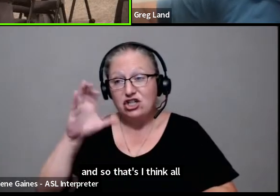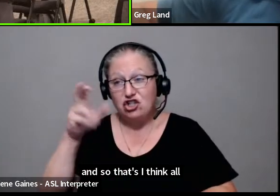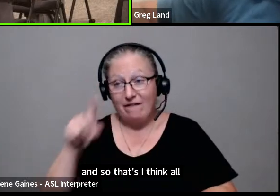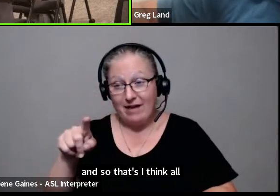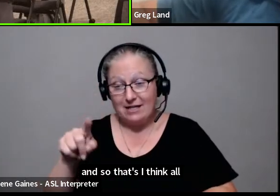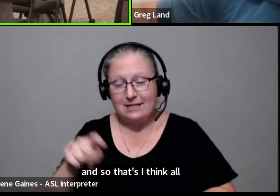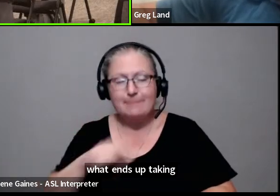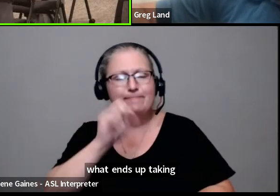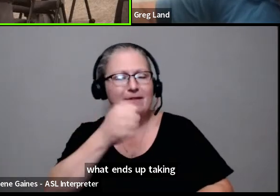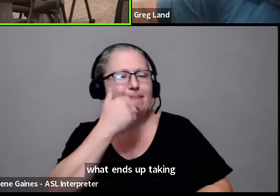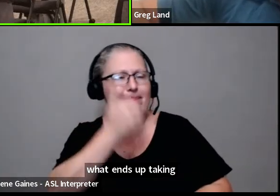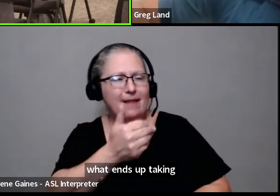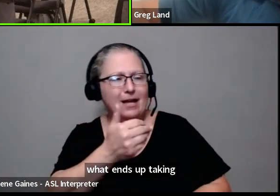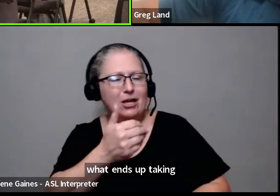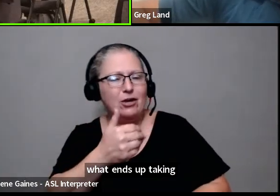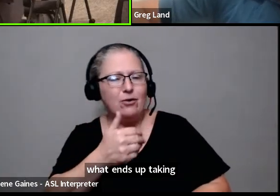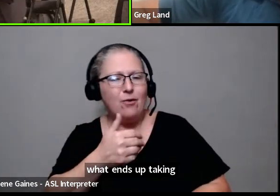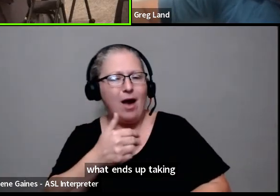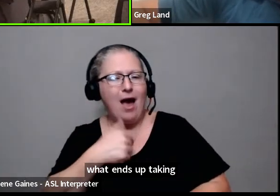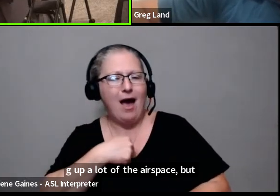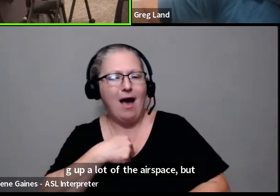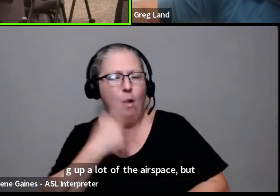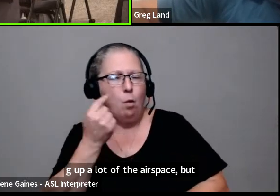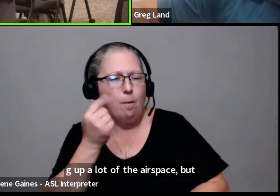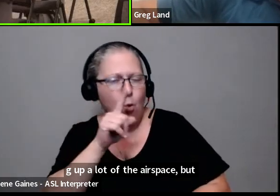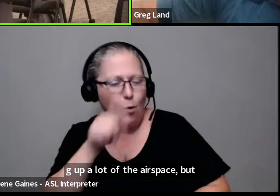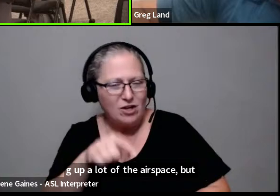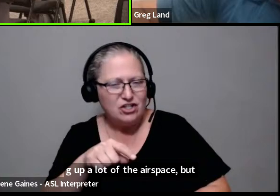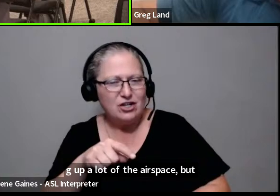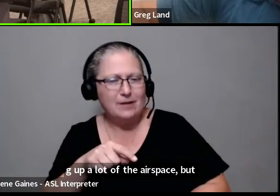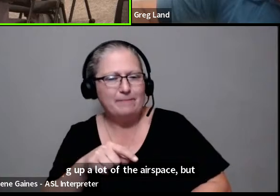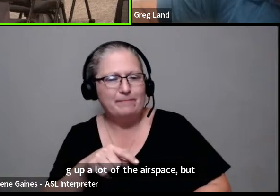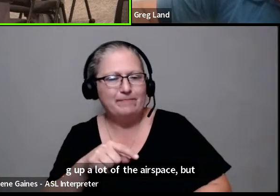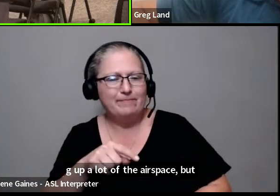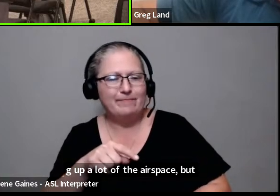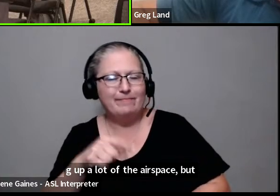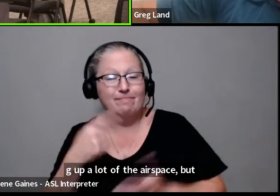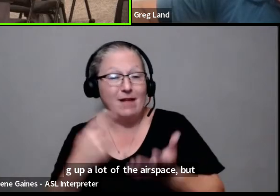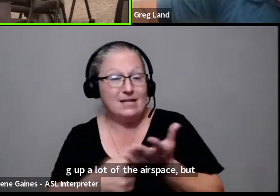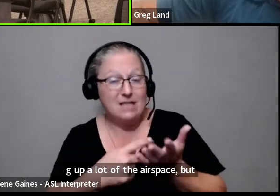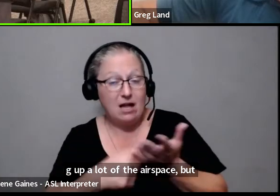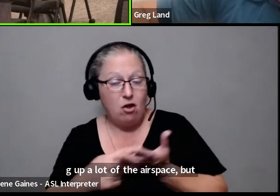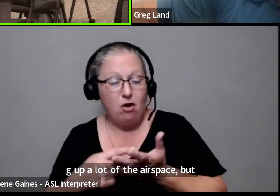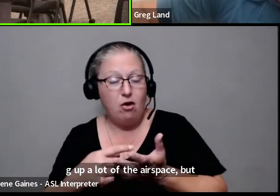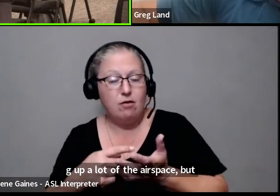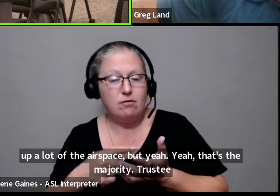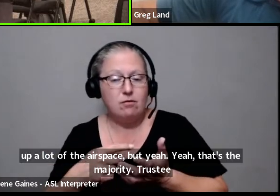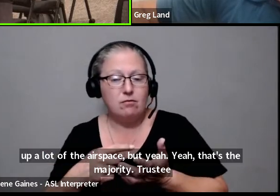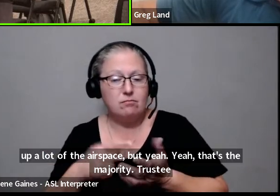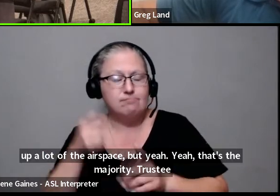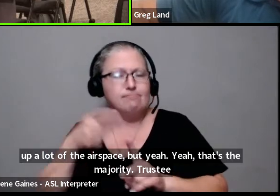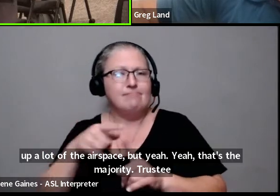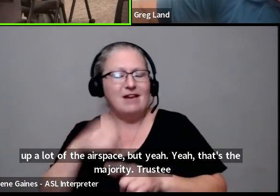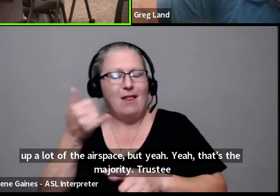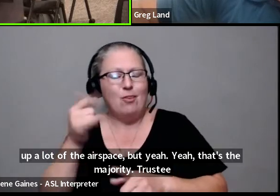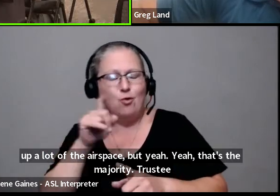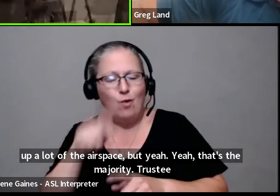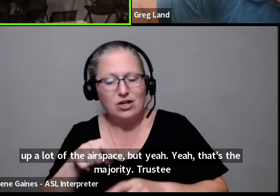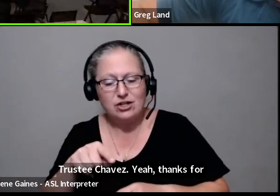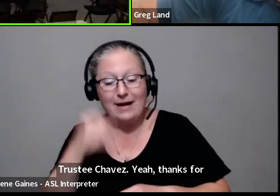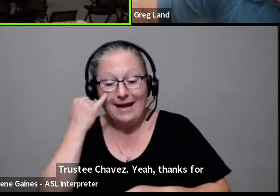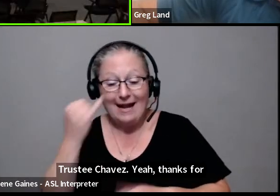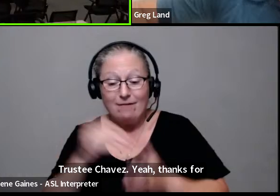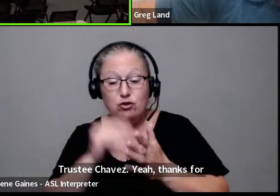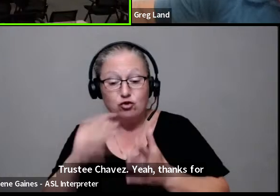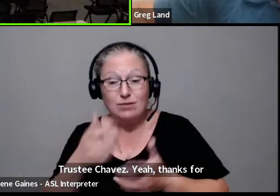Chavez. Yeah, thanks I have one more question. The dialogue sparked another question. So if a student